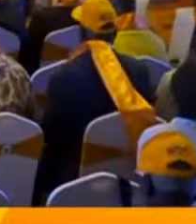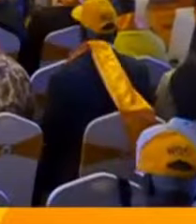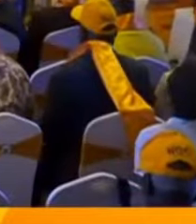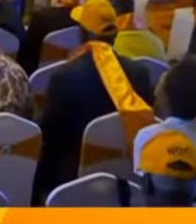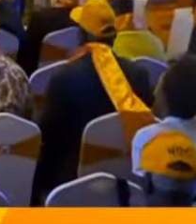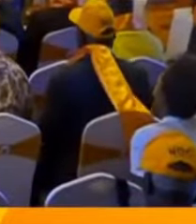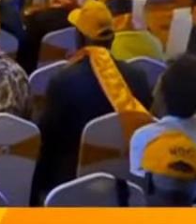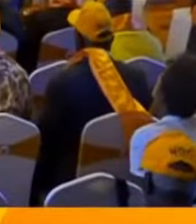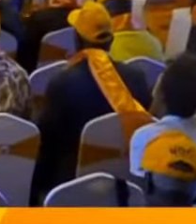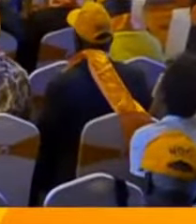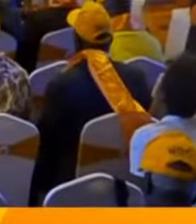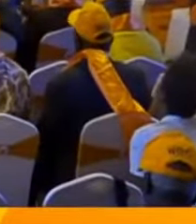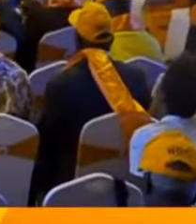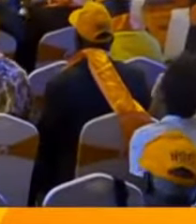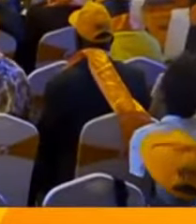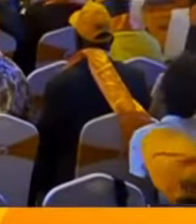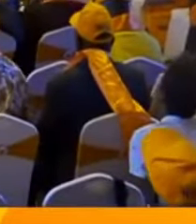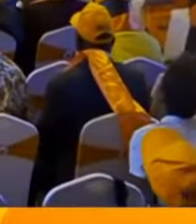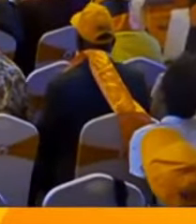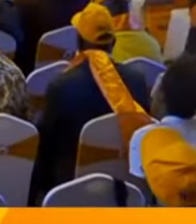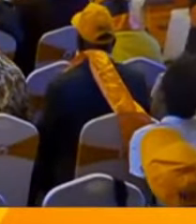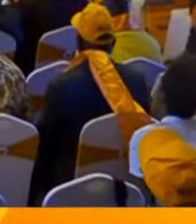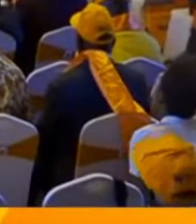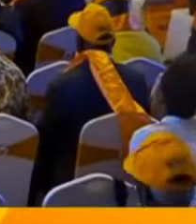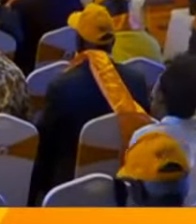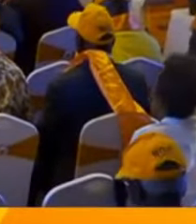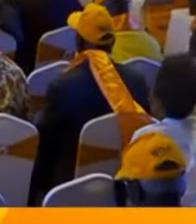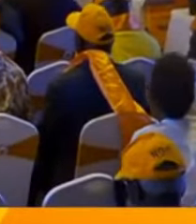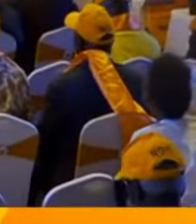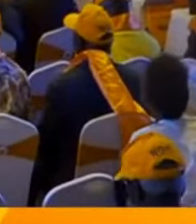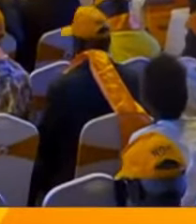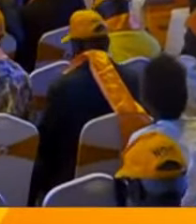Asante sana super chairman Honorable Aladwa.